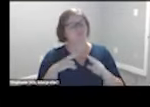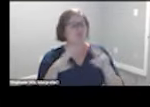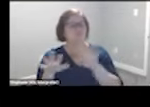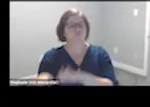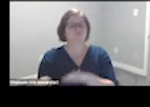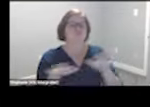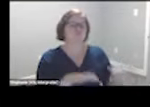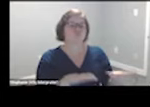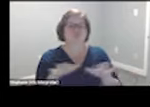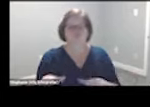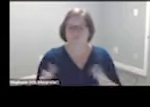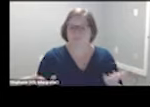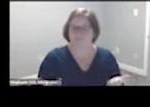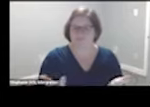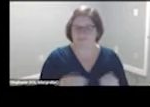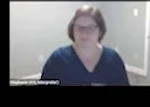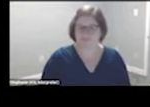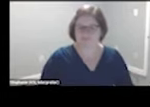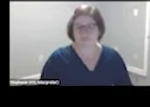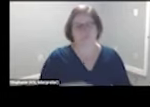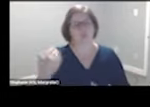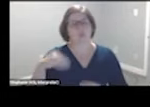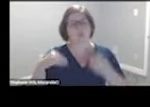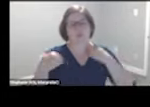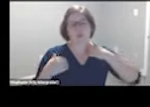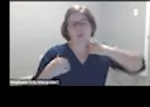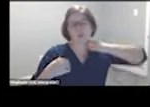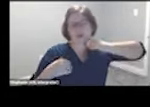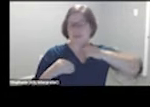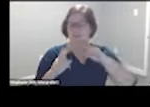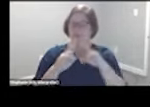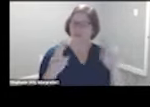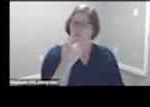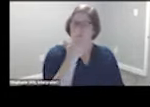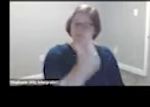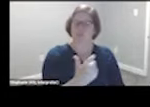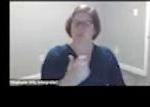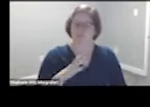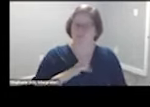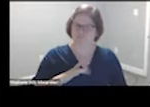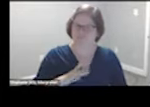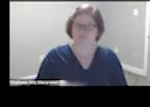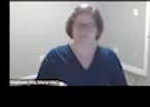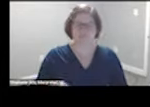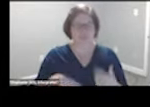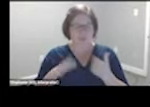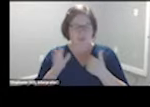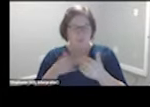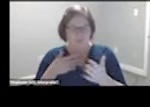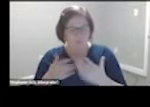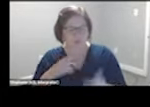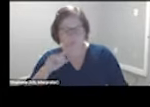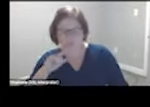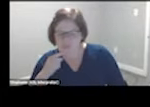comfortable. So yeah, that was a really interesting takeaway from me. Whatever serious, whatever stressful,